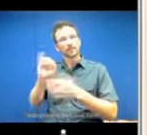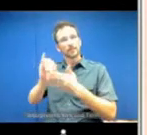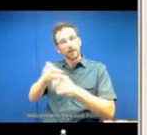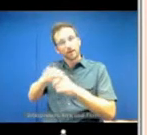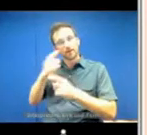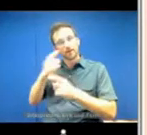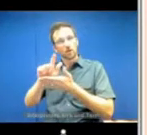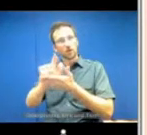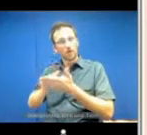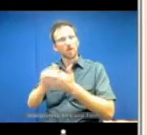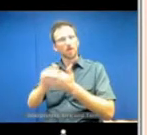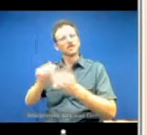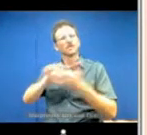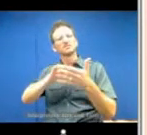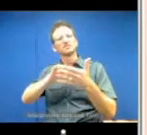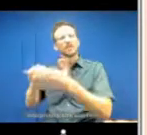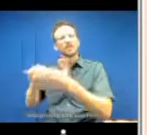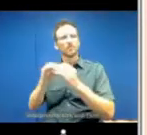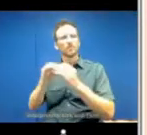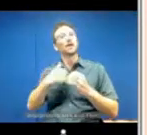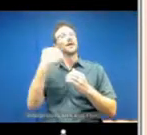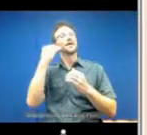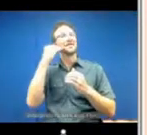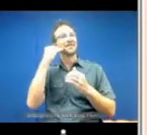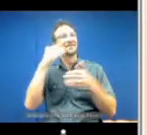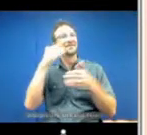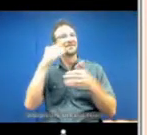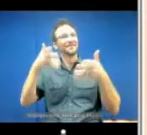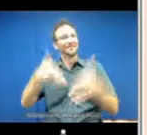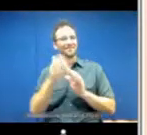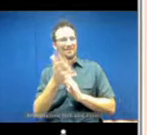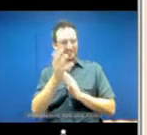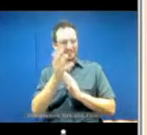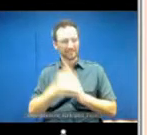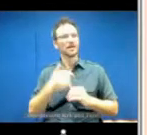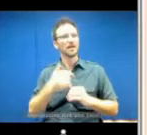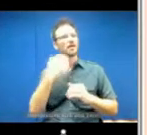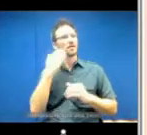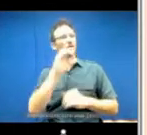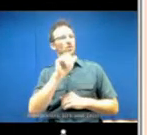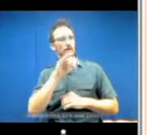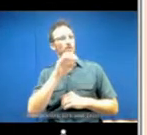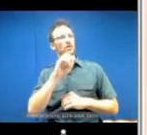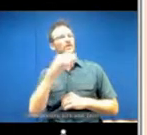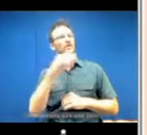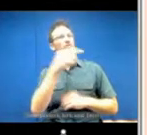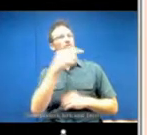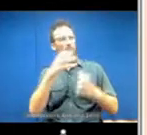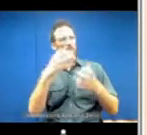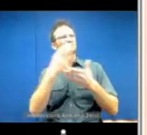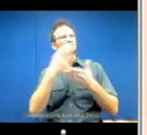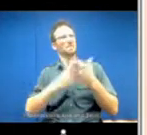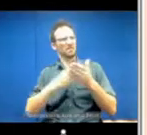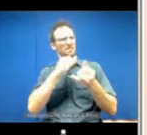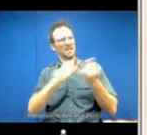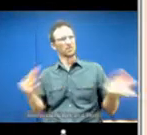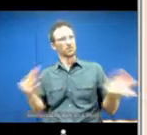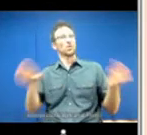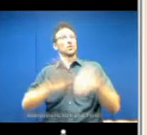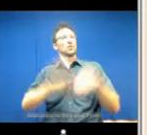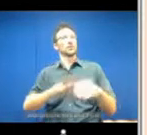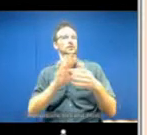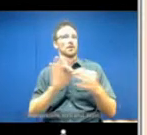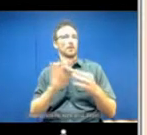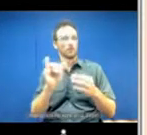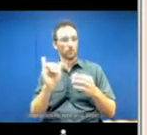I know that we have 5 minutes left, and I know that Carrie has some closing remarks that she wants to to